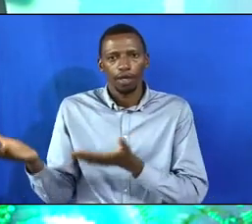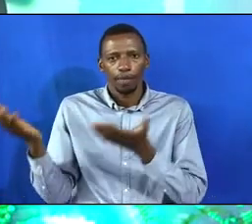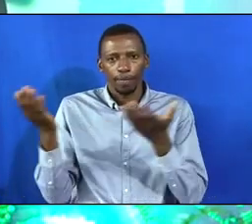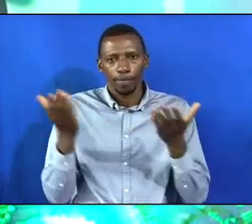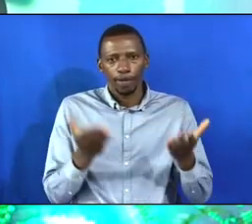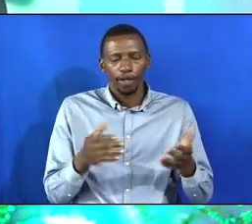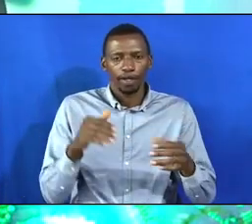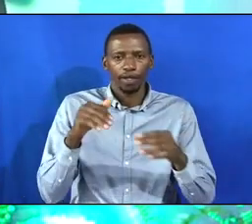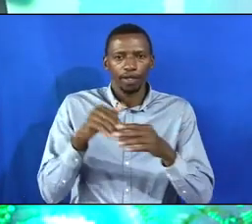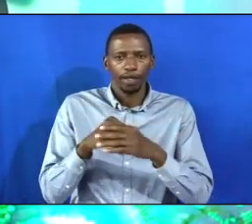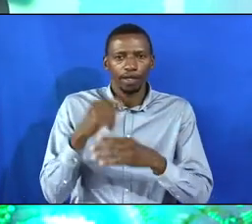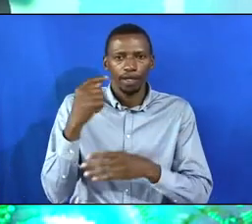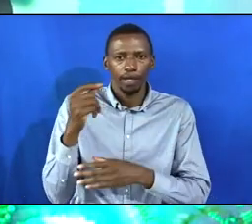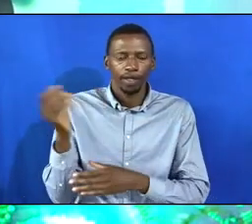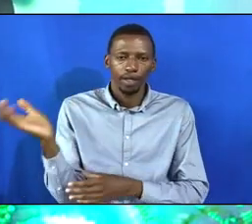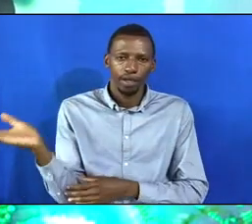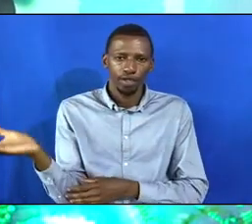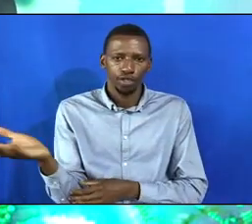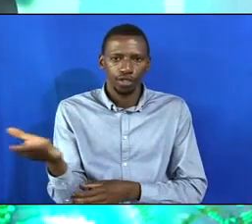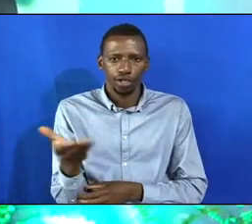rejoicing, bringing in the